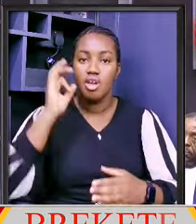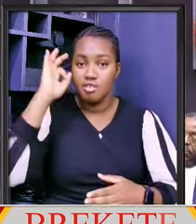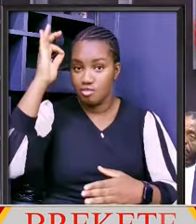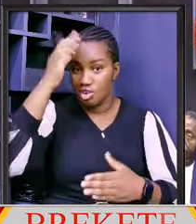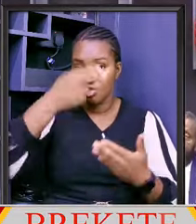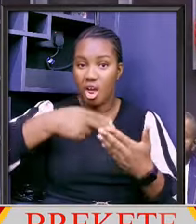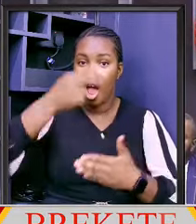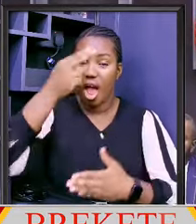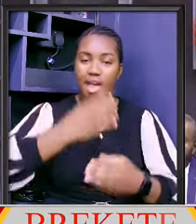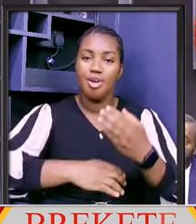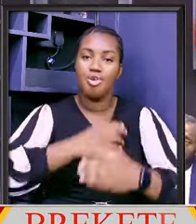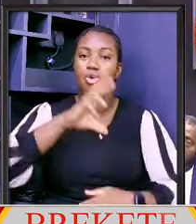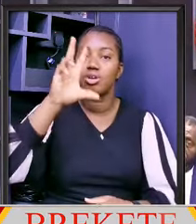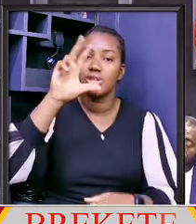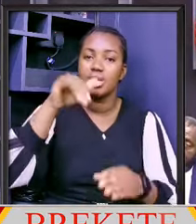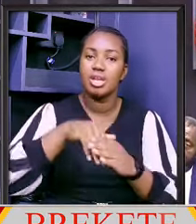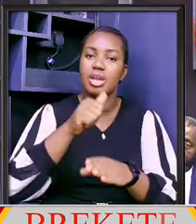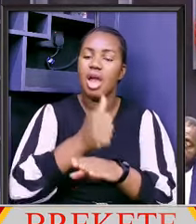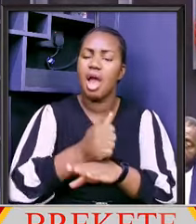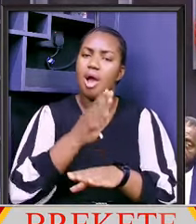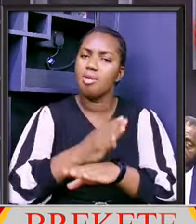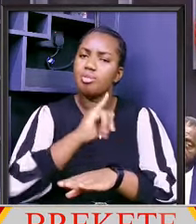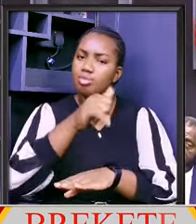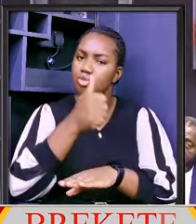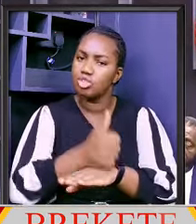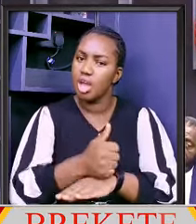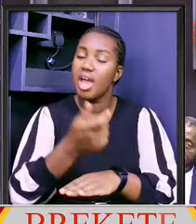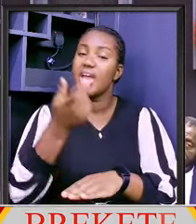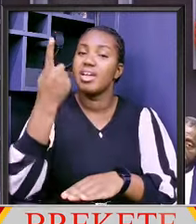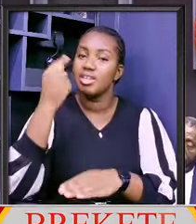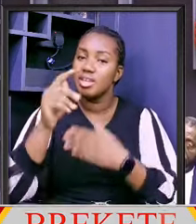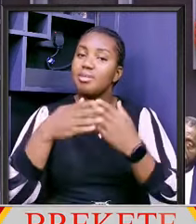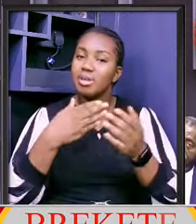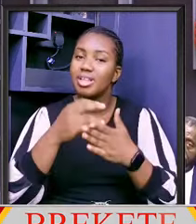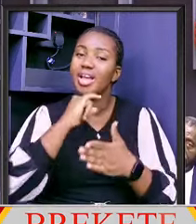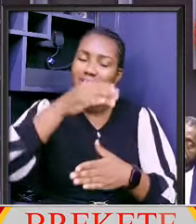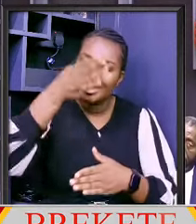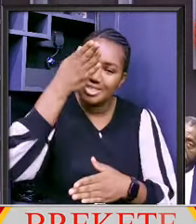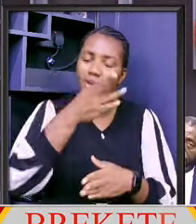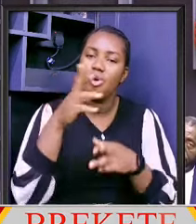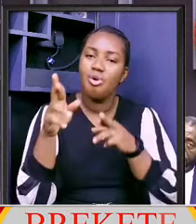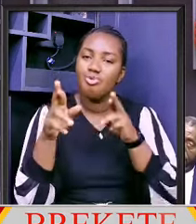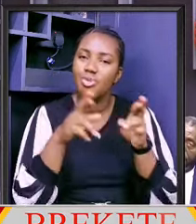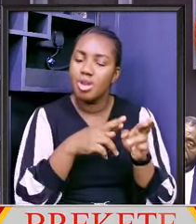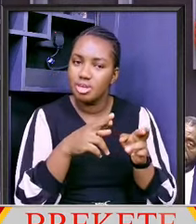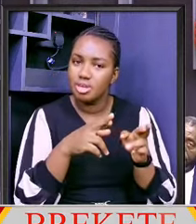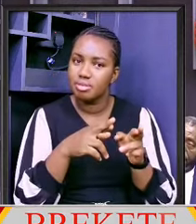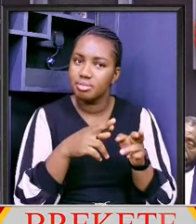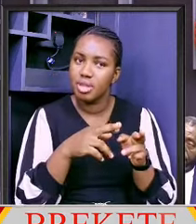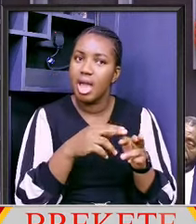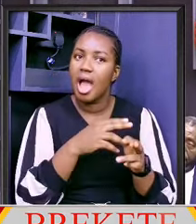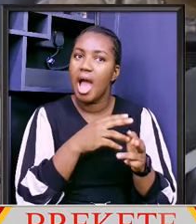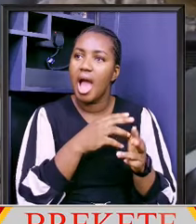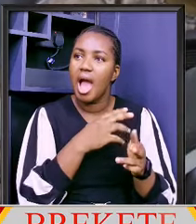Siri Abuja. Okay. And then I believe that people say they adjourned the case for ruling.